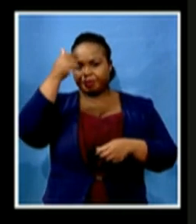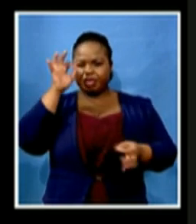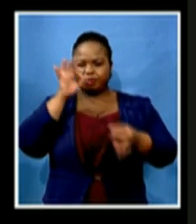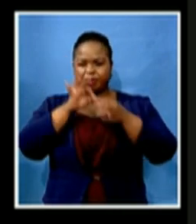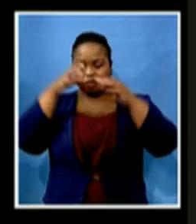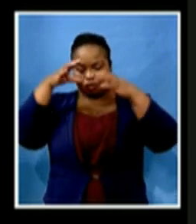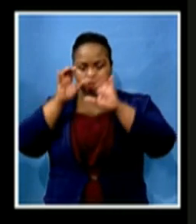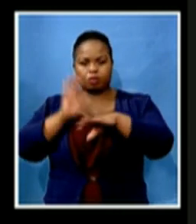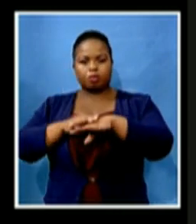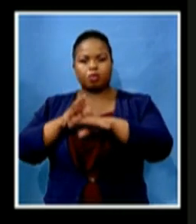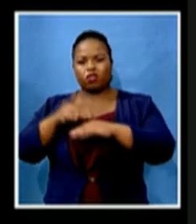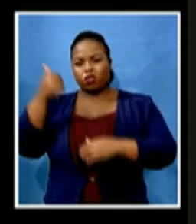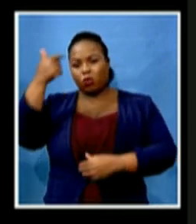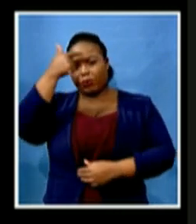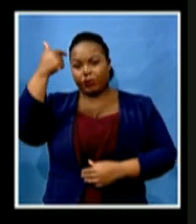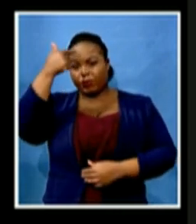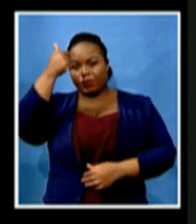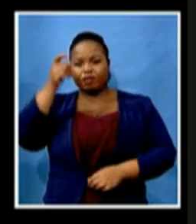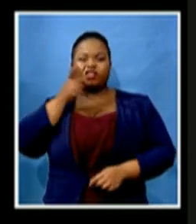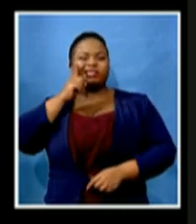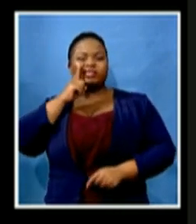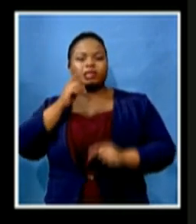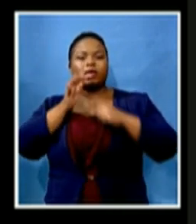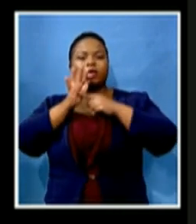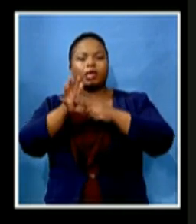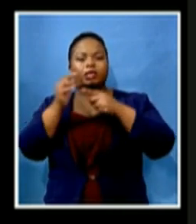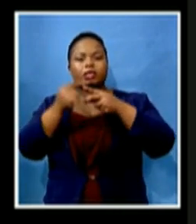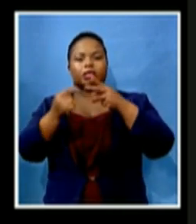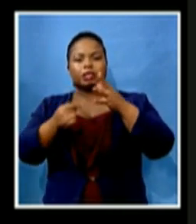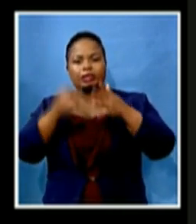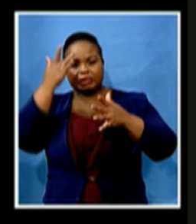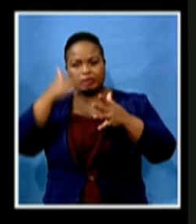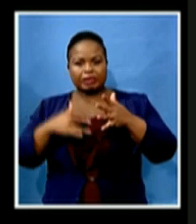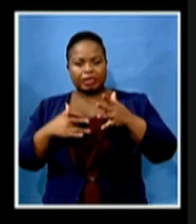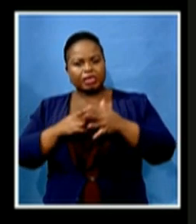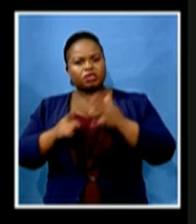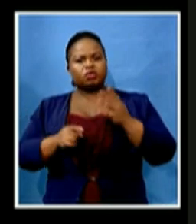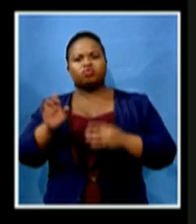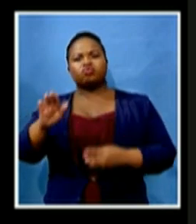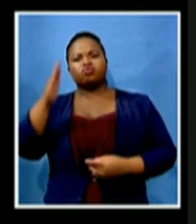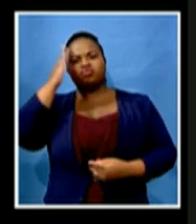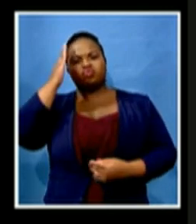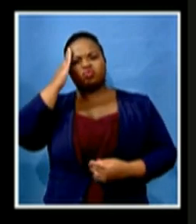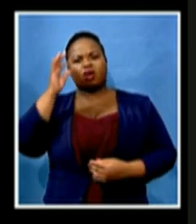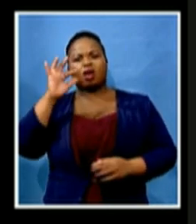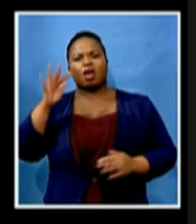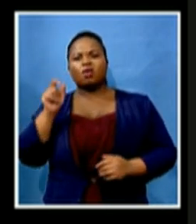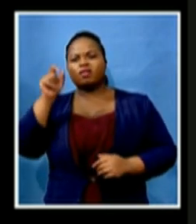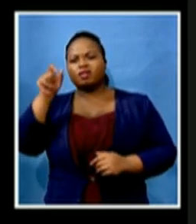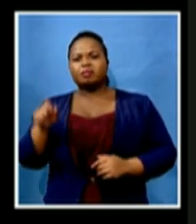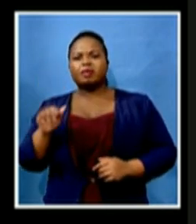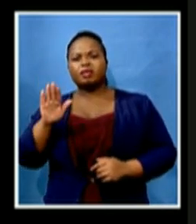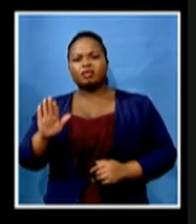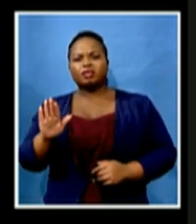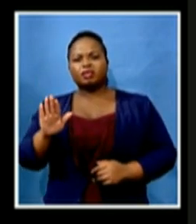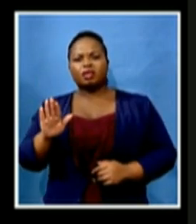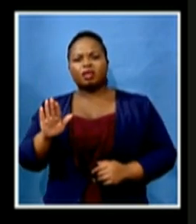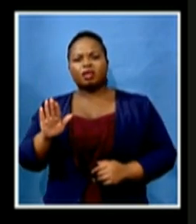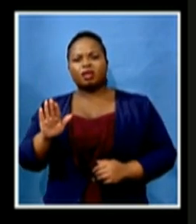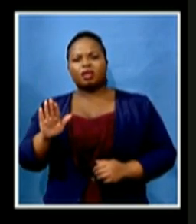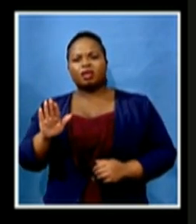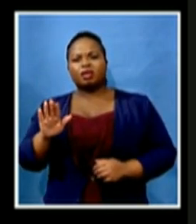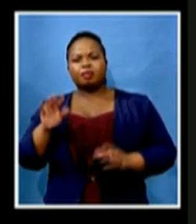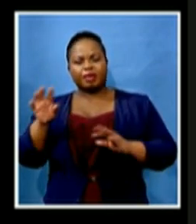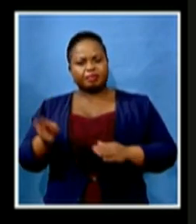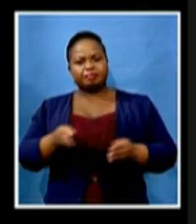ascertain, whether people are testing if so many people are asymptomatic? I think one